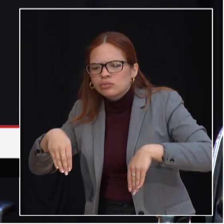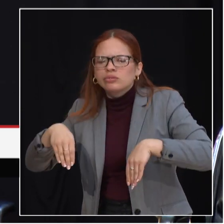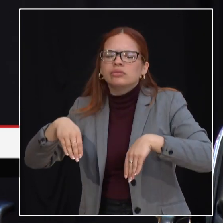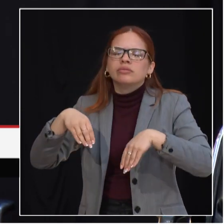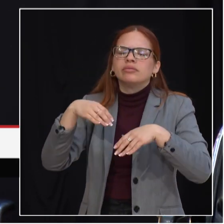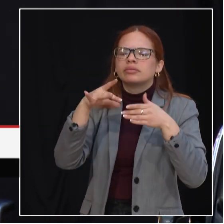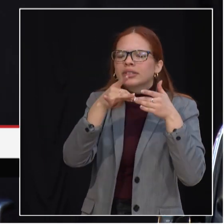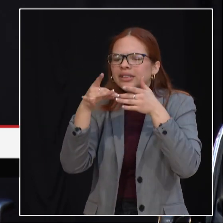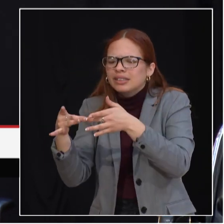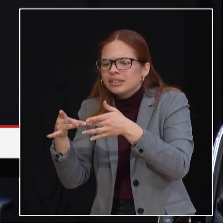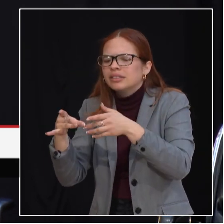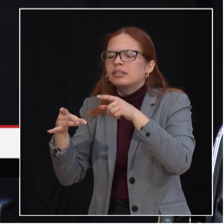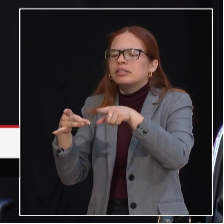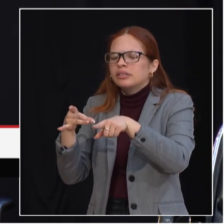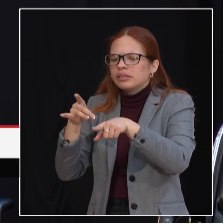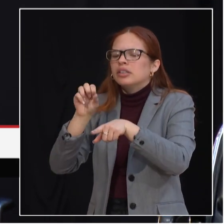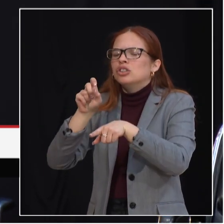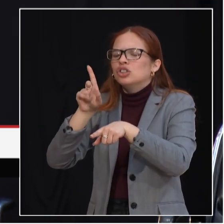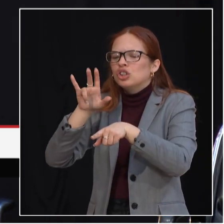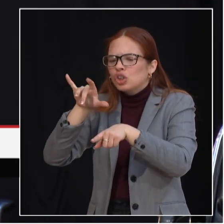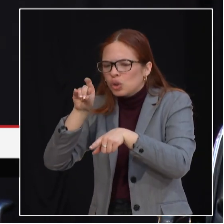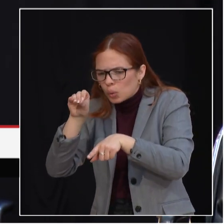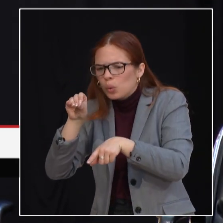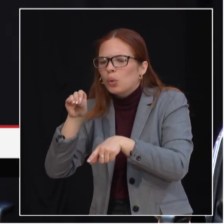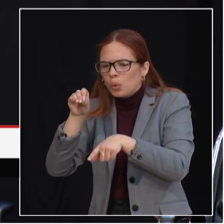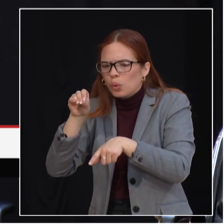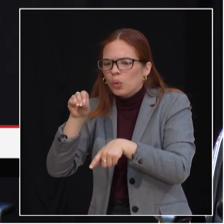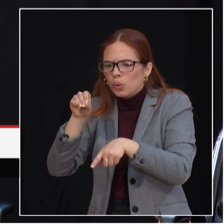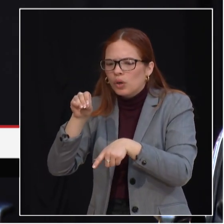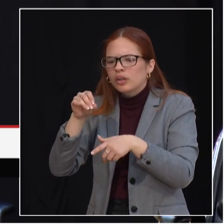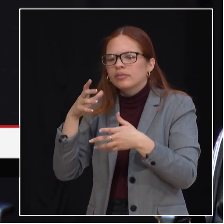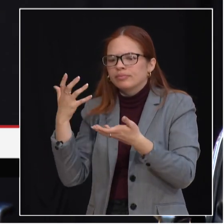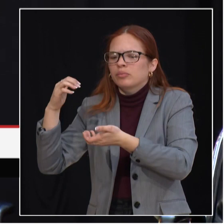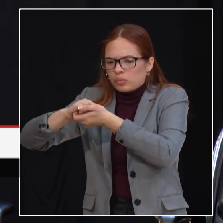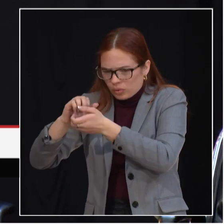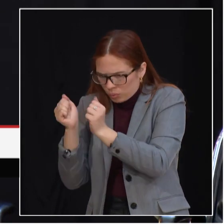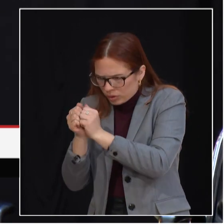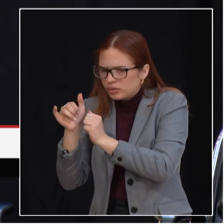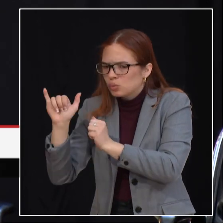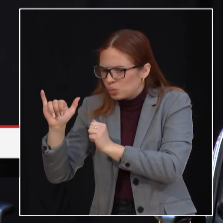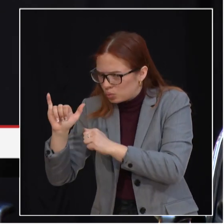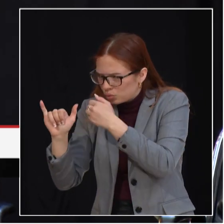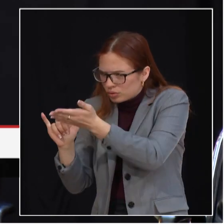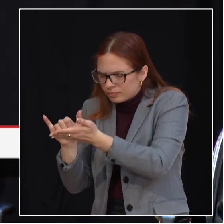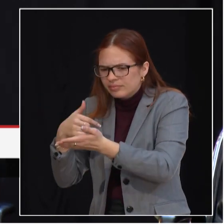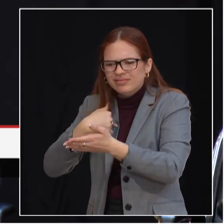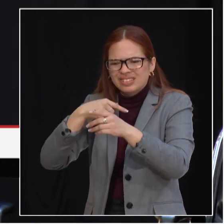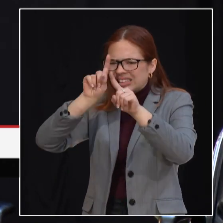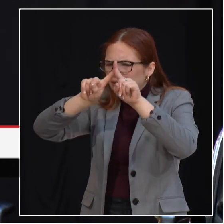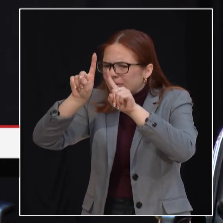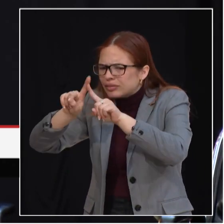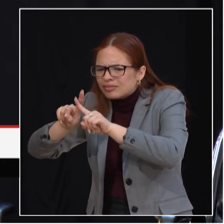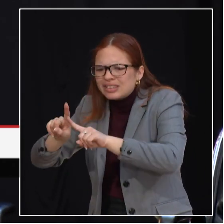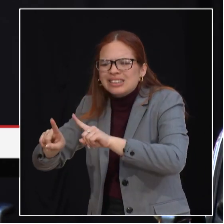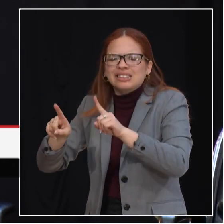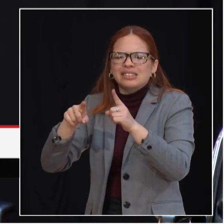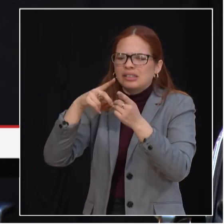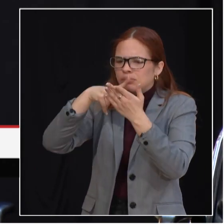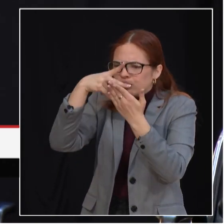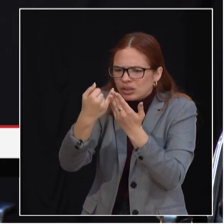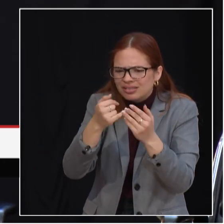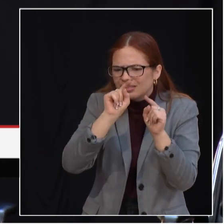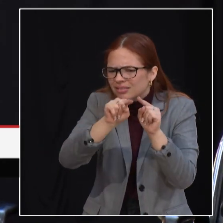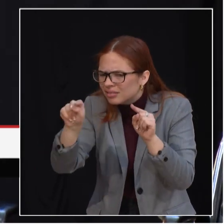who's in the audience, and we do multifamily housing, almost all urban infill, mixed use kinds of projects. And we've been in the DMV in Northern